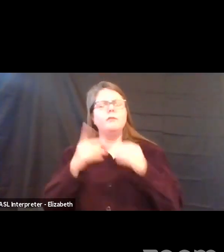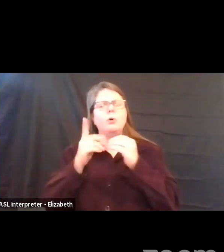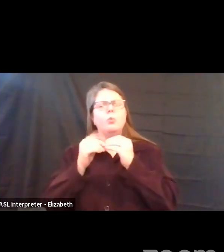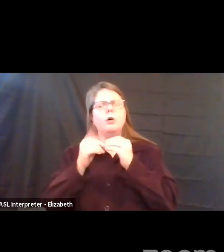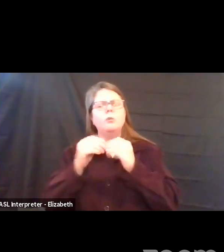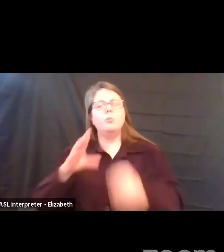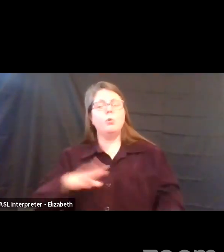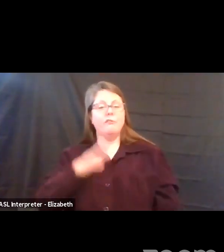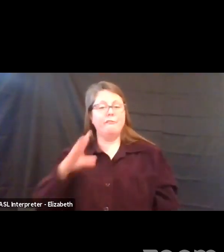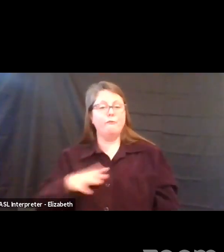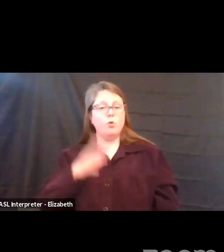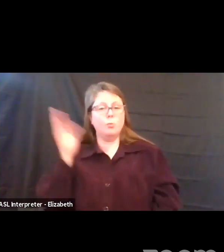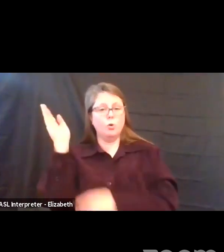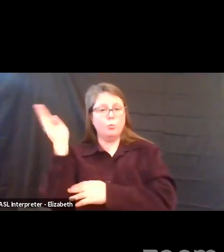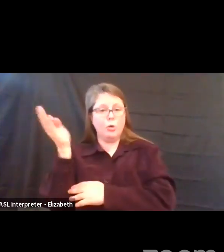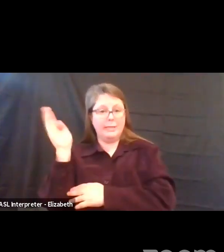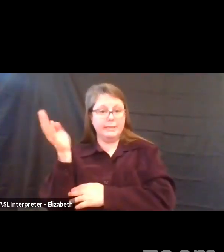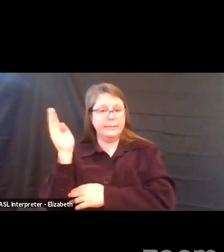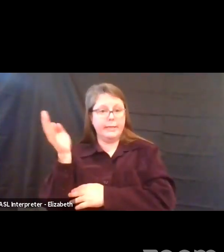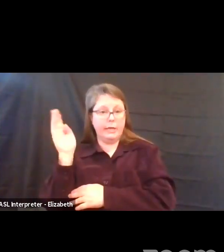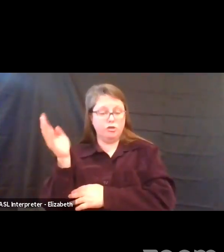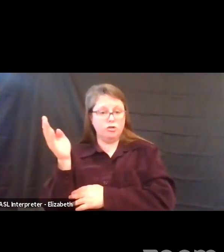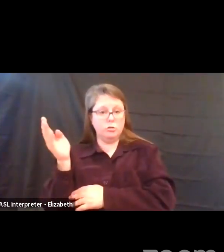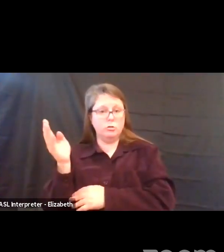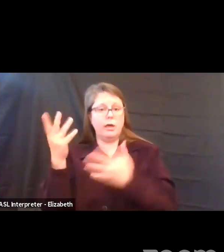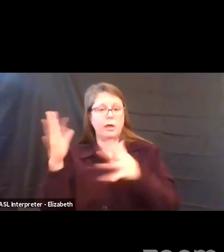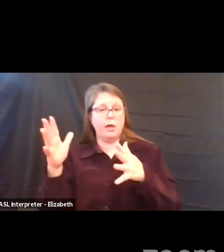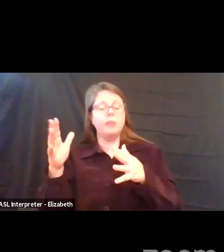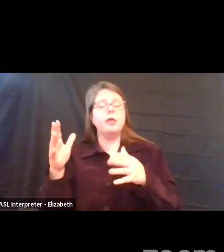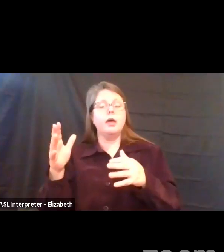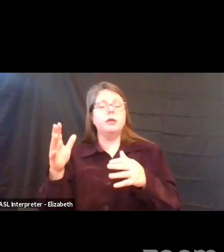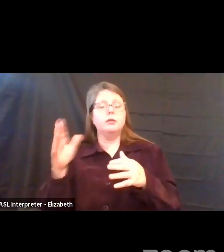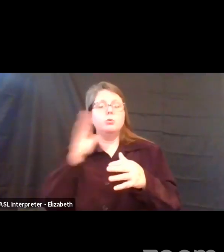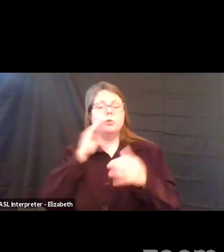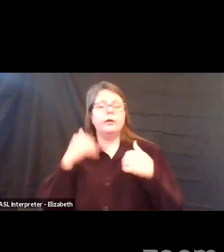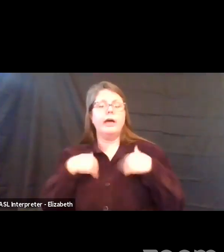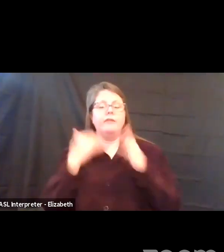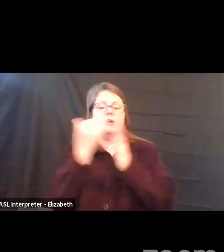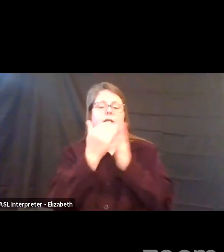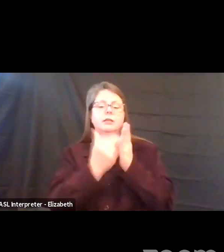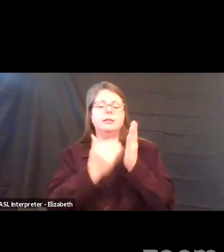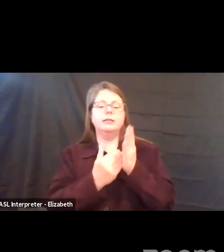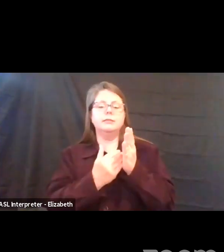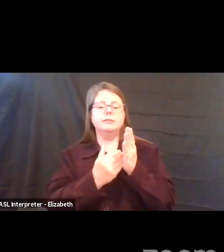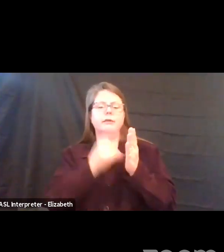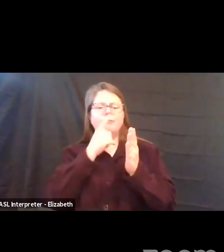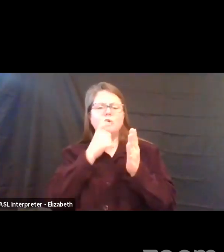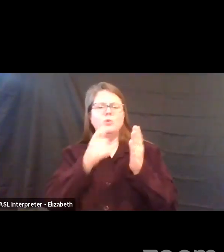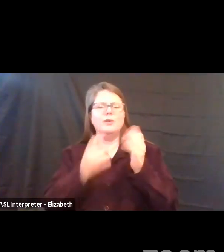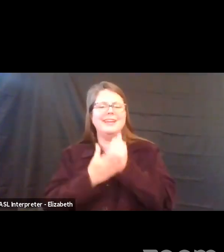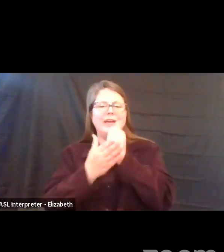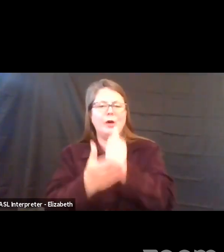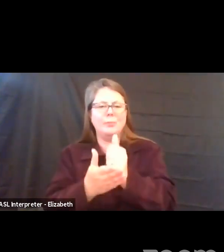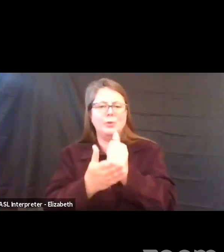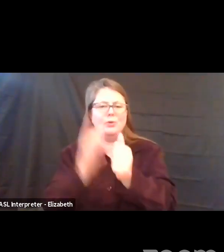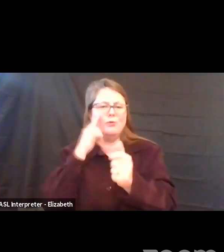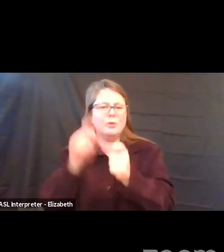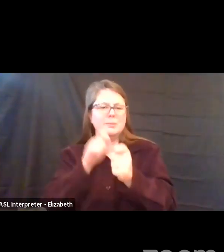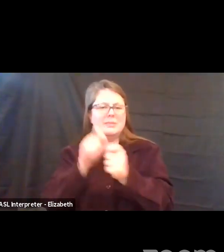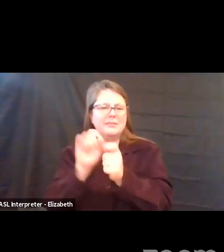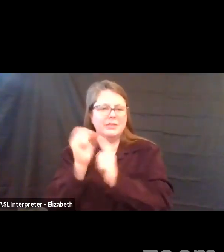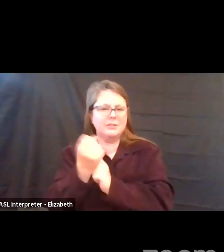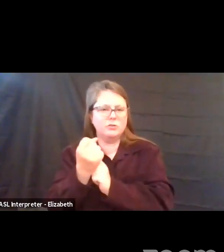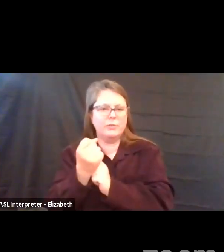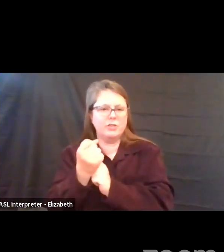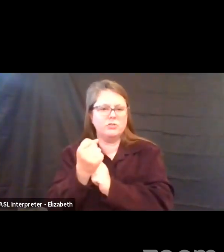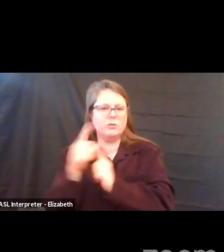to go through a list of who can help when you get stuck. So for the final formal presentation,